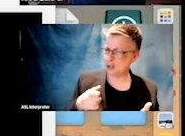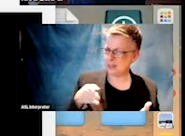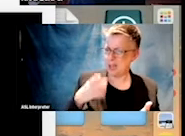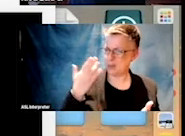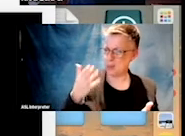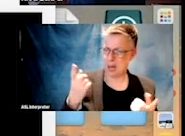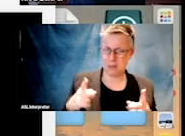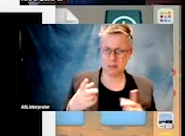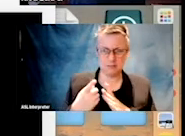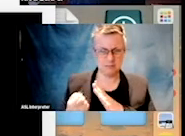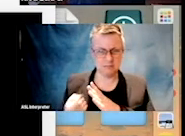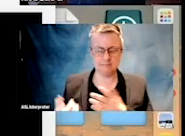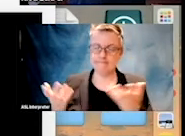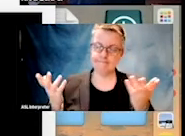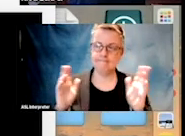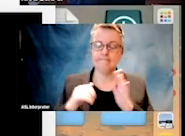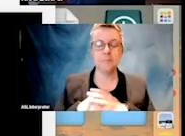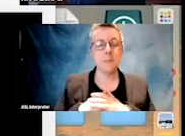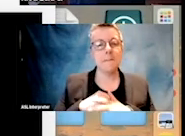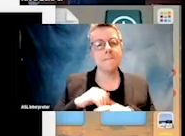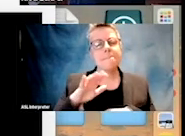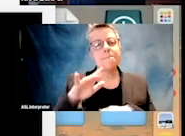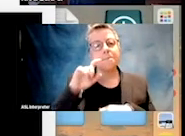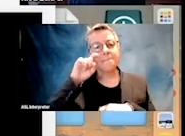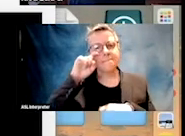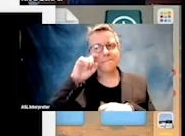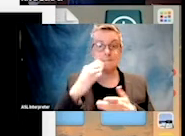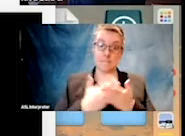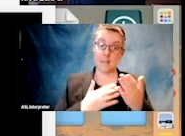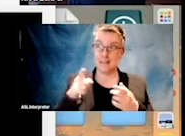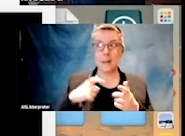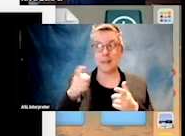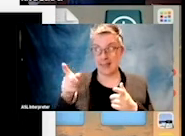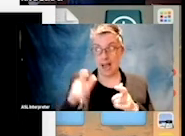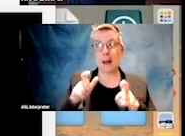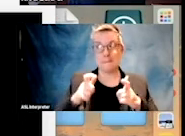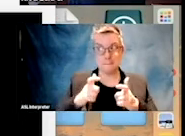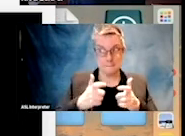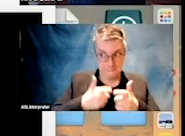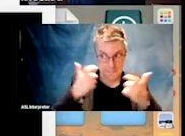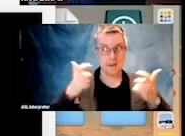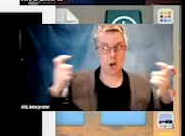what happened here. Um, this is part of a much larger drawing. Um,